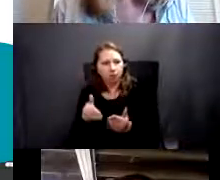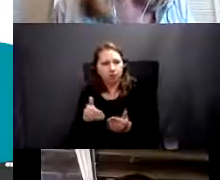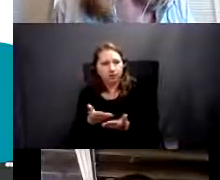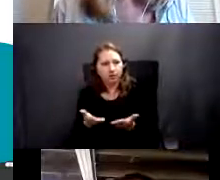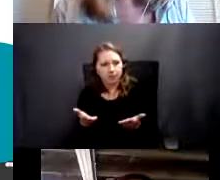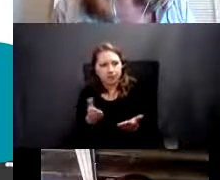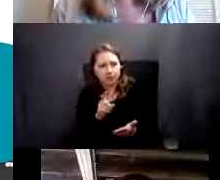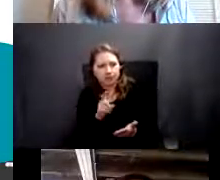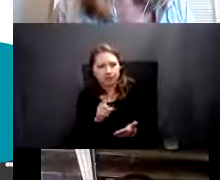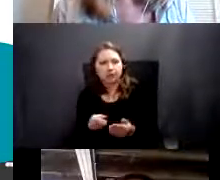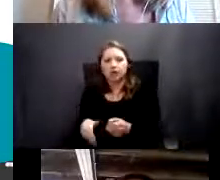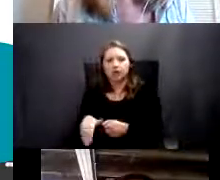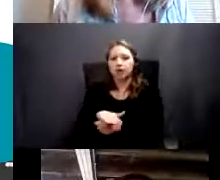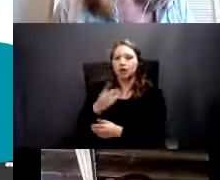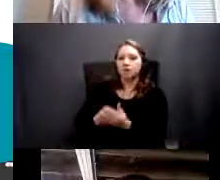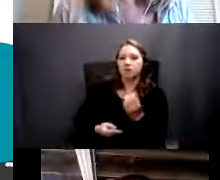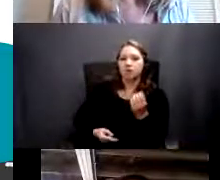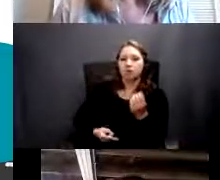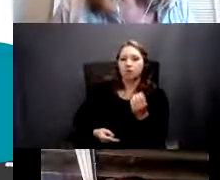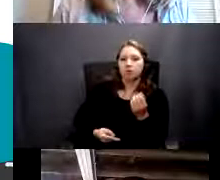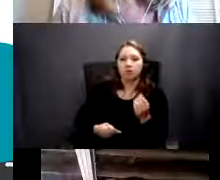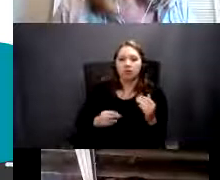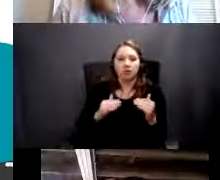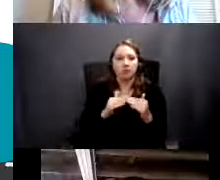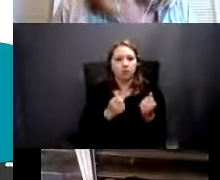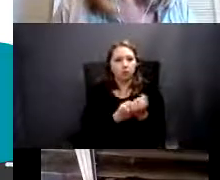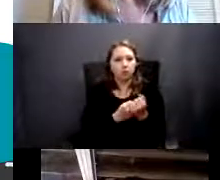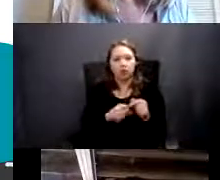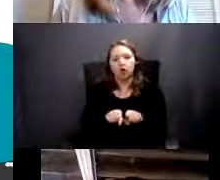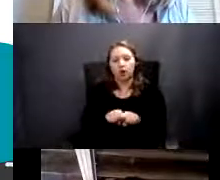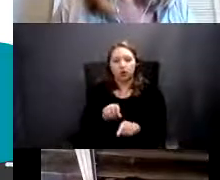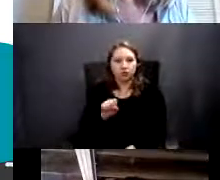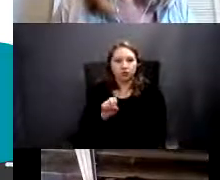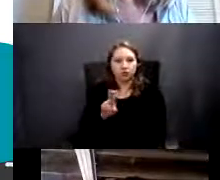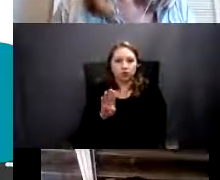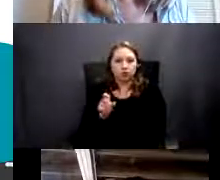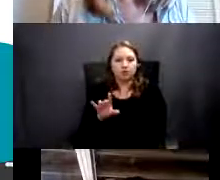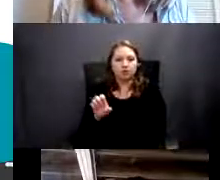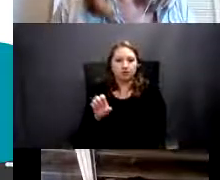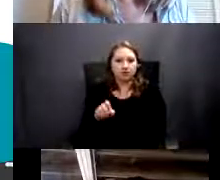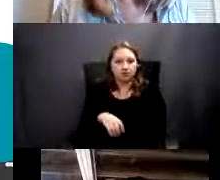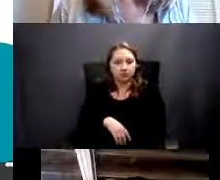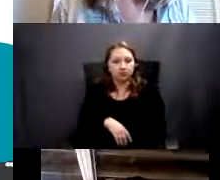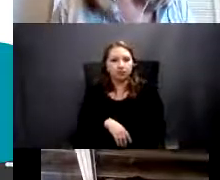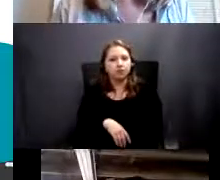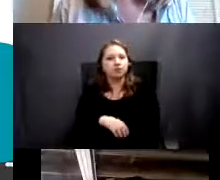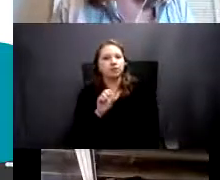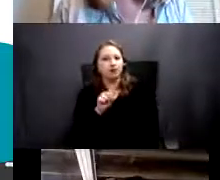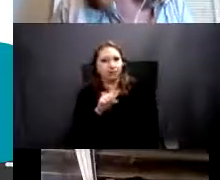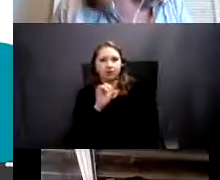both. Okay. Thank you. That was the organization I found that was the most helpful as well.